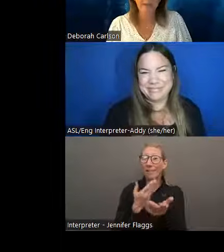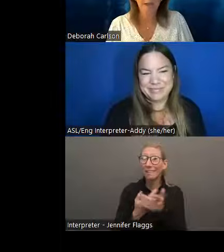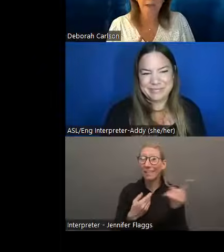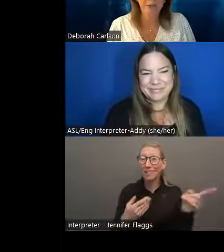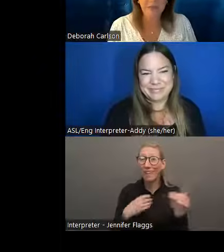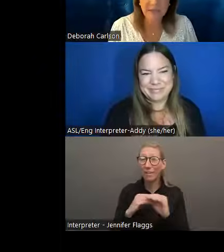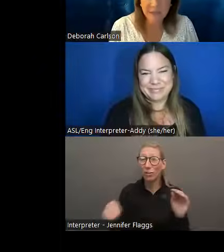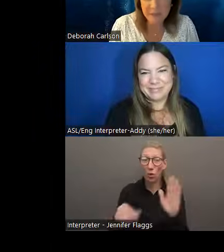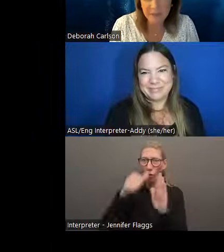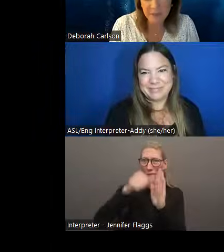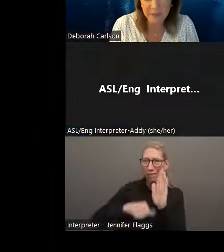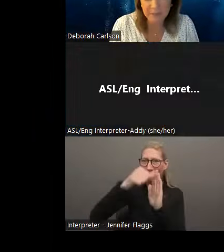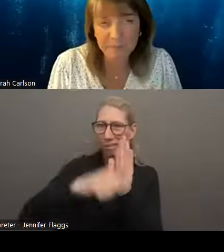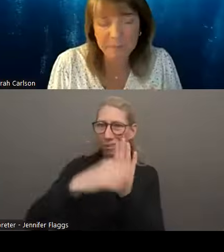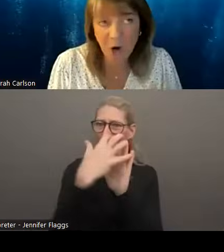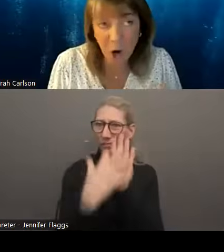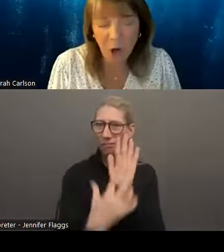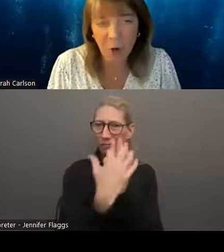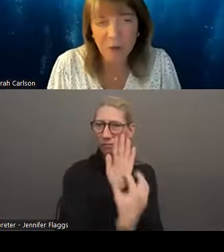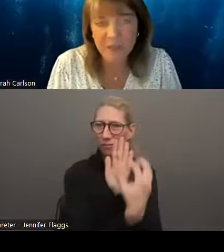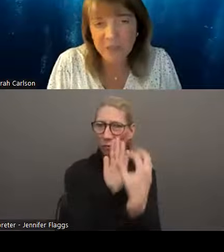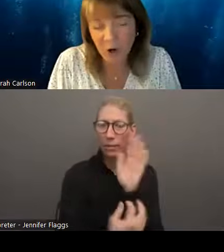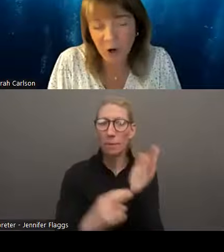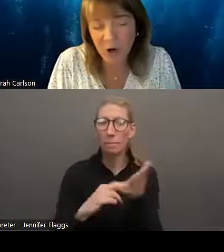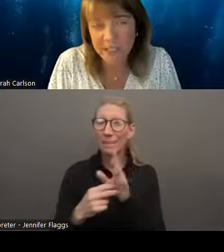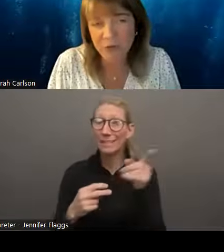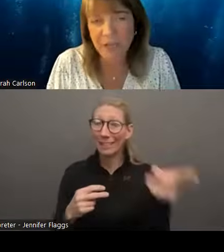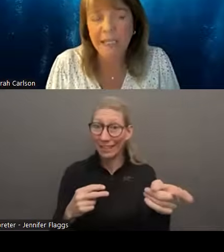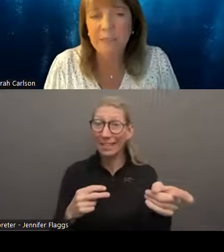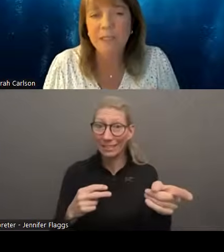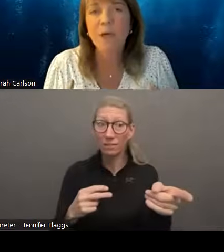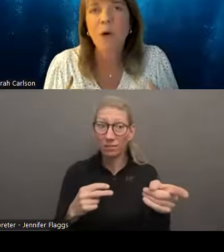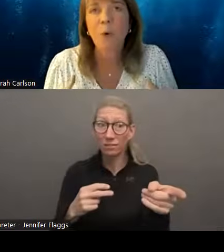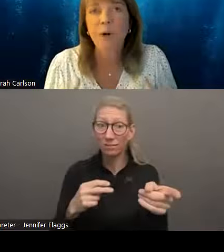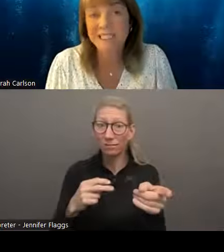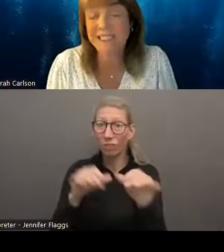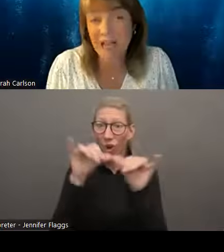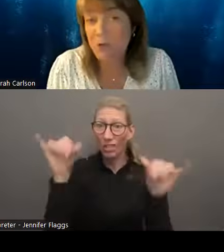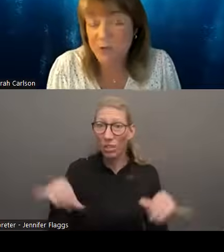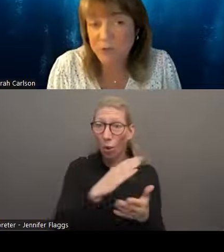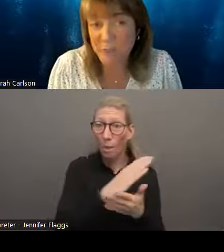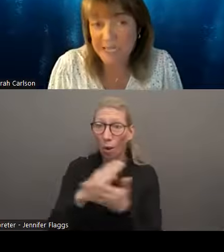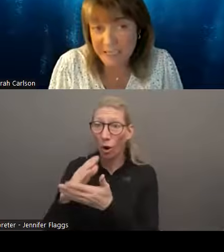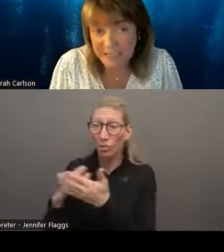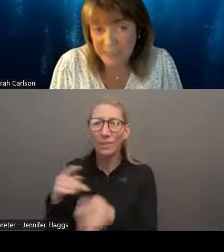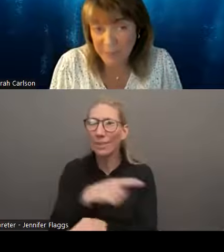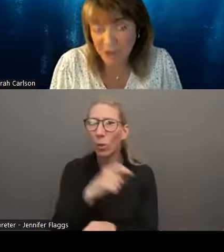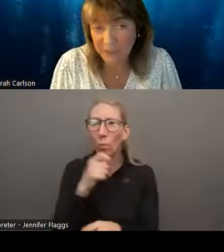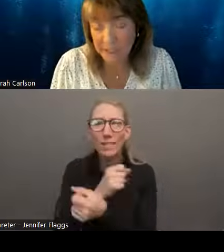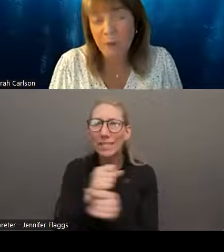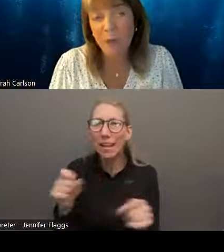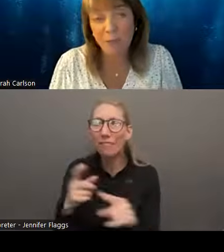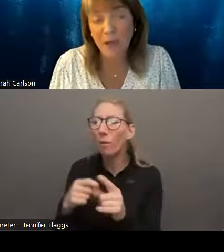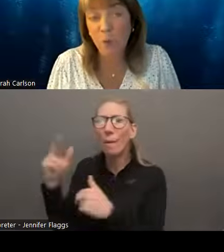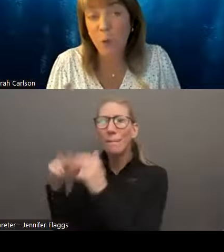that this cargo, these architectural elements, were not salvaged from an existing